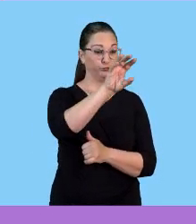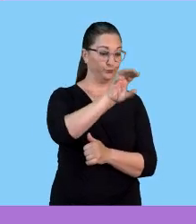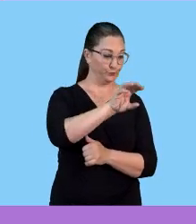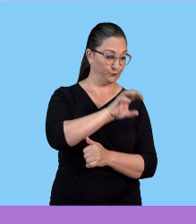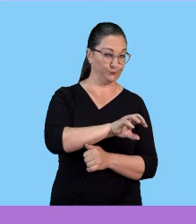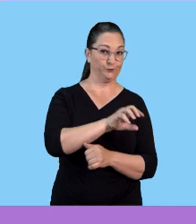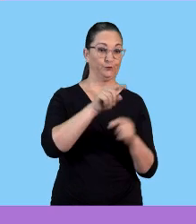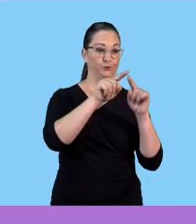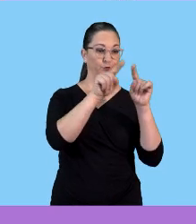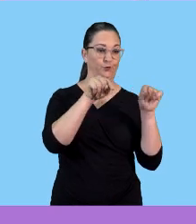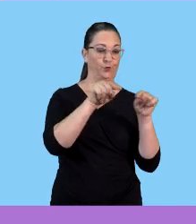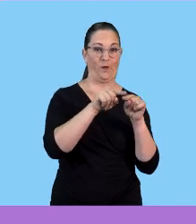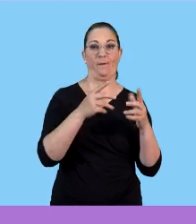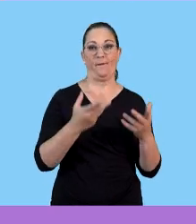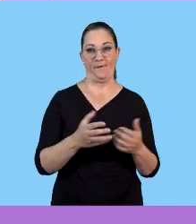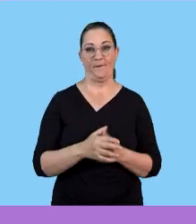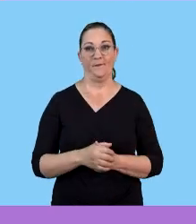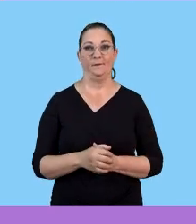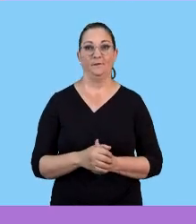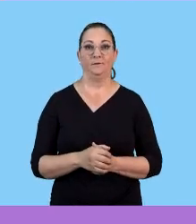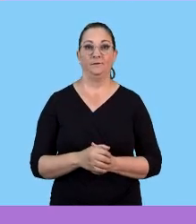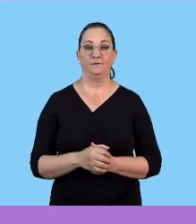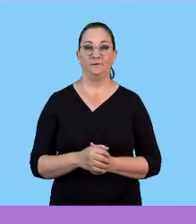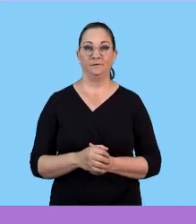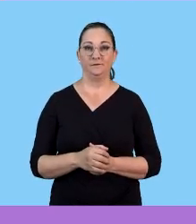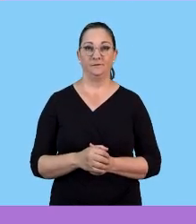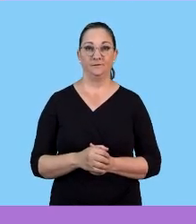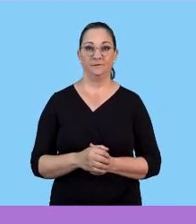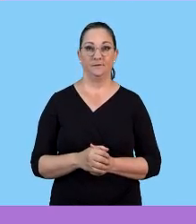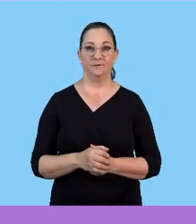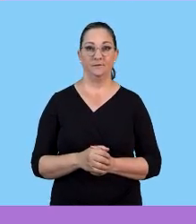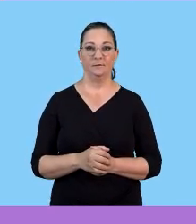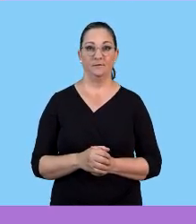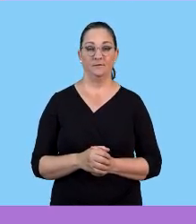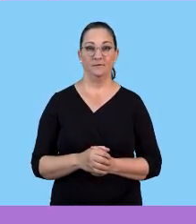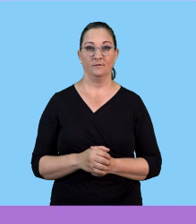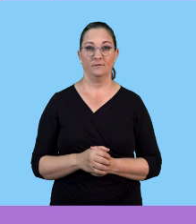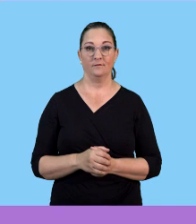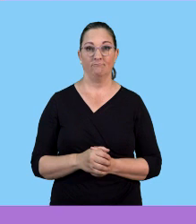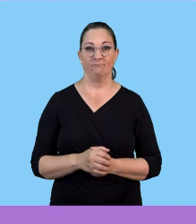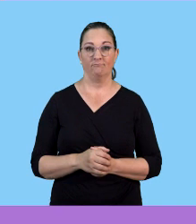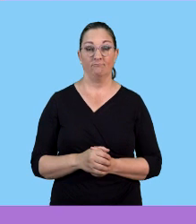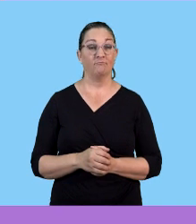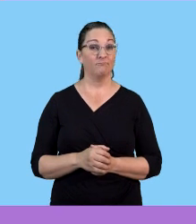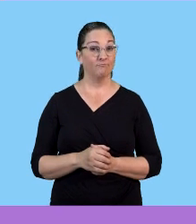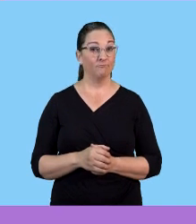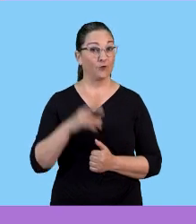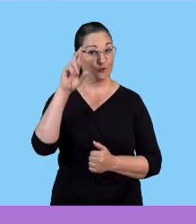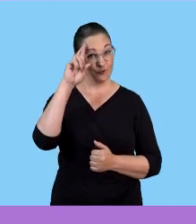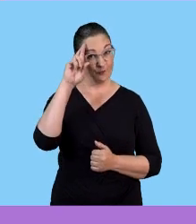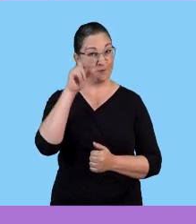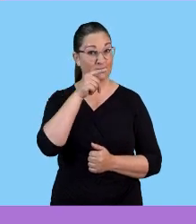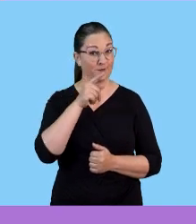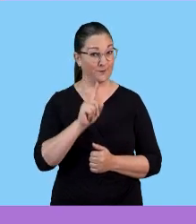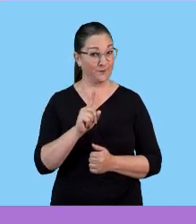square. Ooh, that's a bit of a scribble. There we go. That's much better. Squares. All right. Remember,